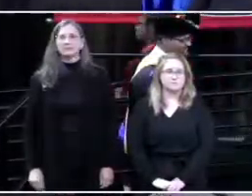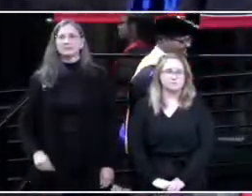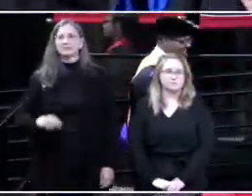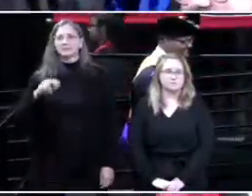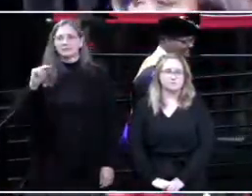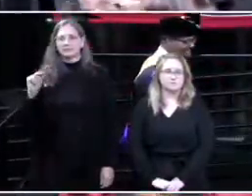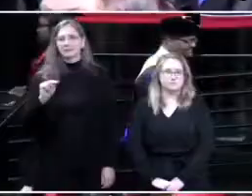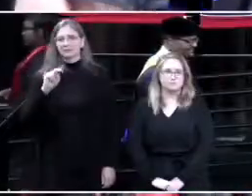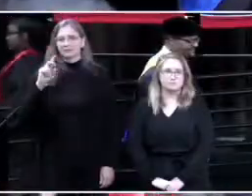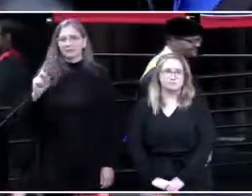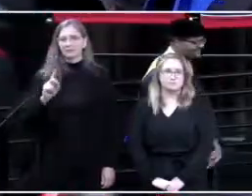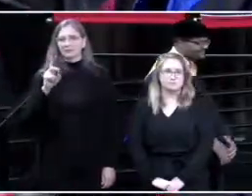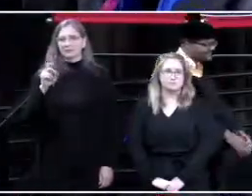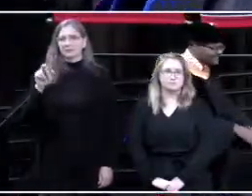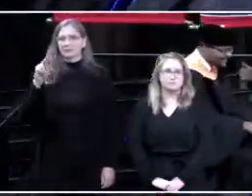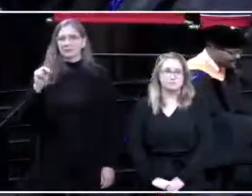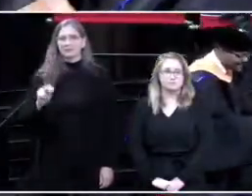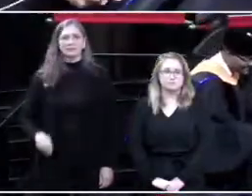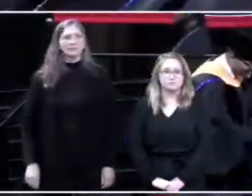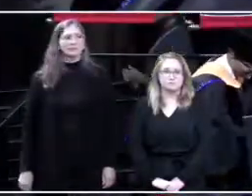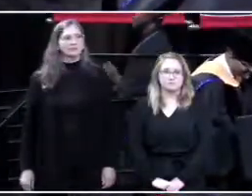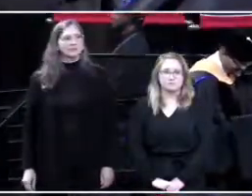Nathaniel Davidson Bear.